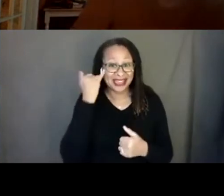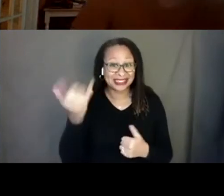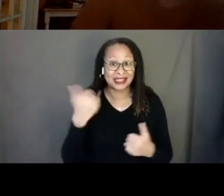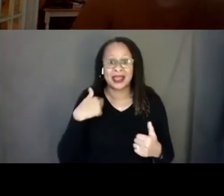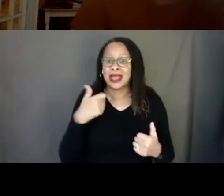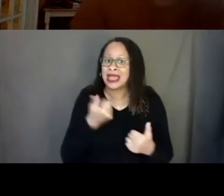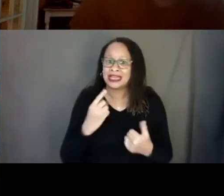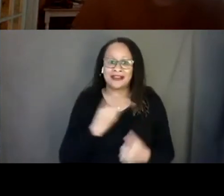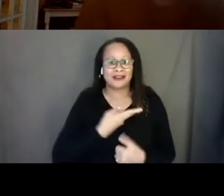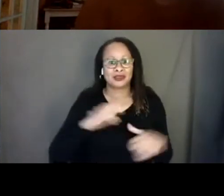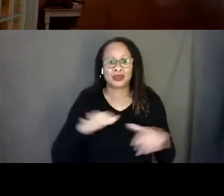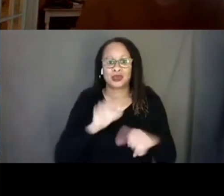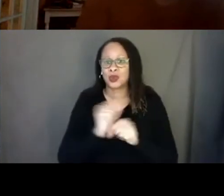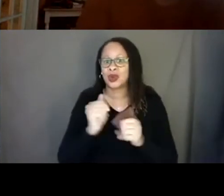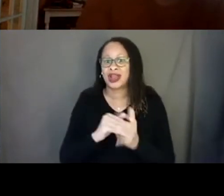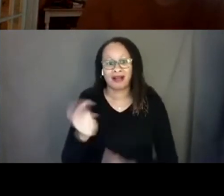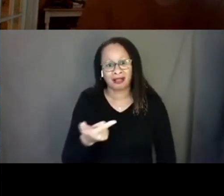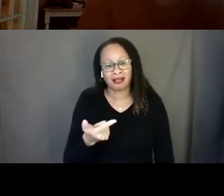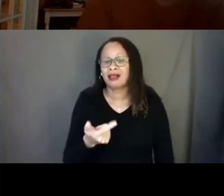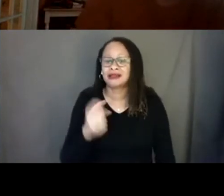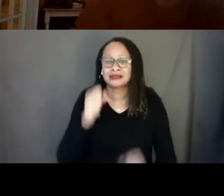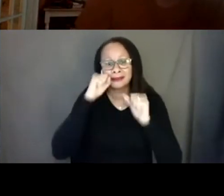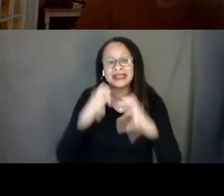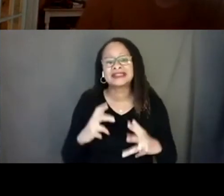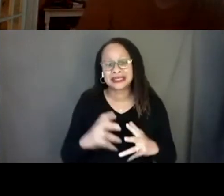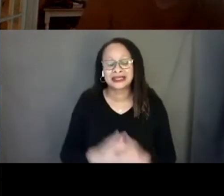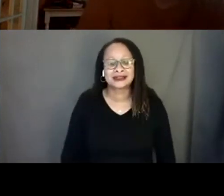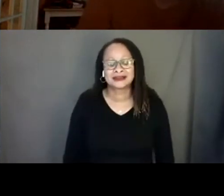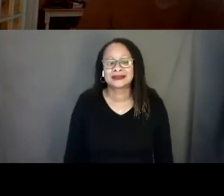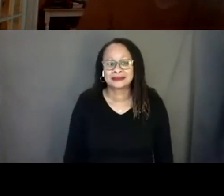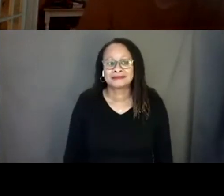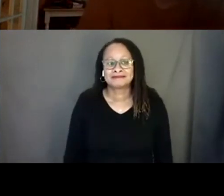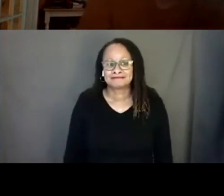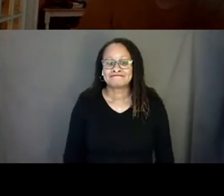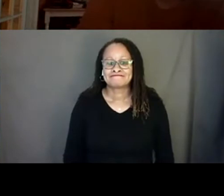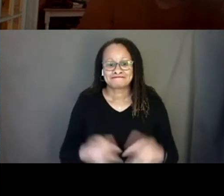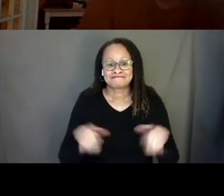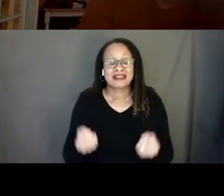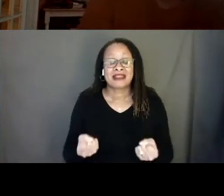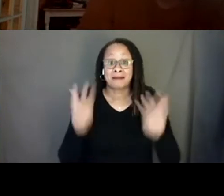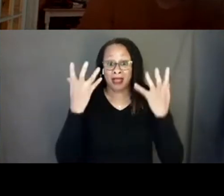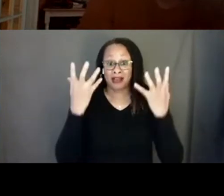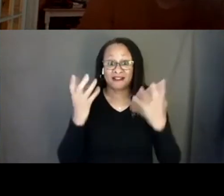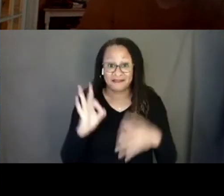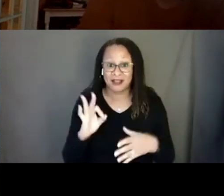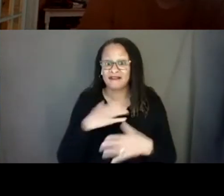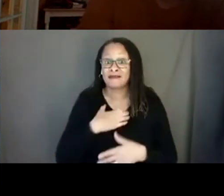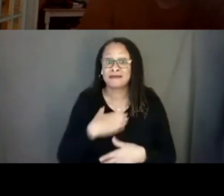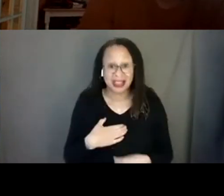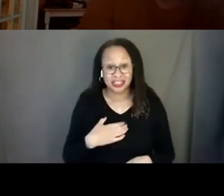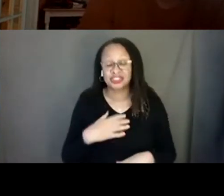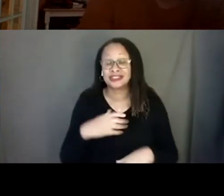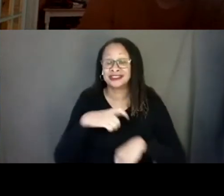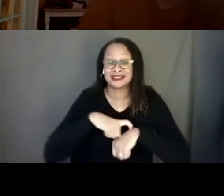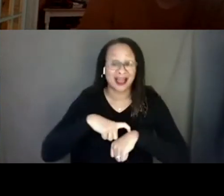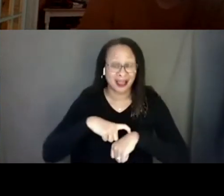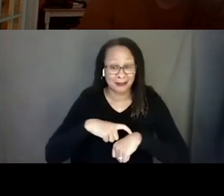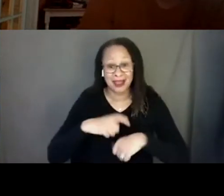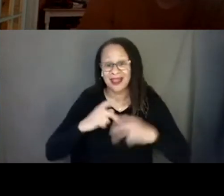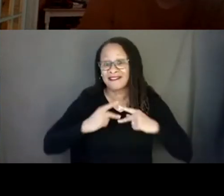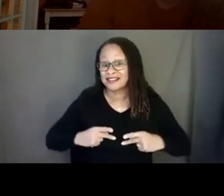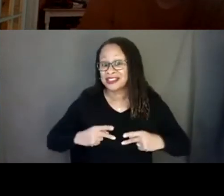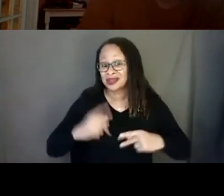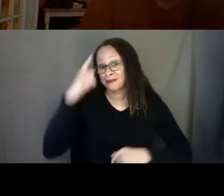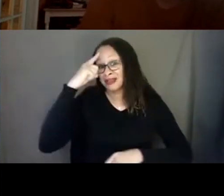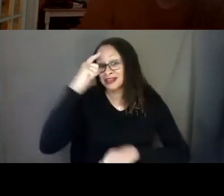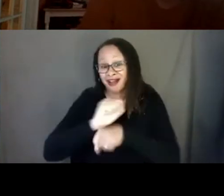all is amazing. Just the amount of passion and time and physical and mental effort